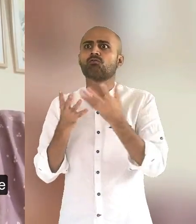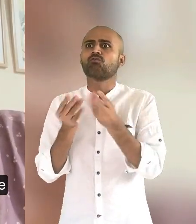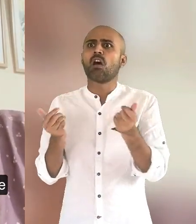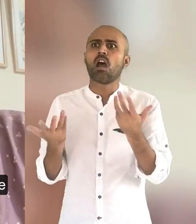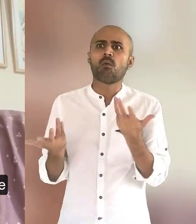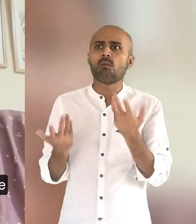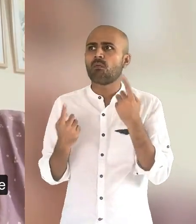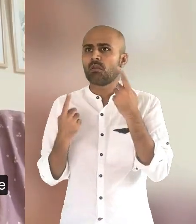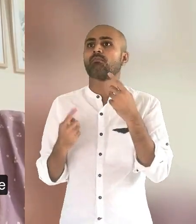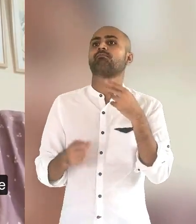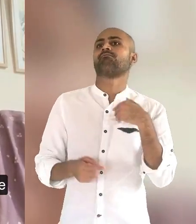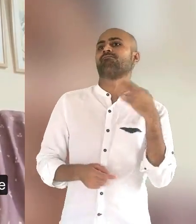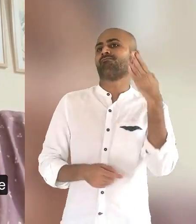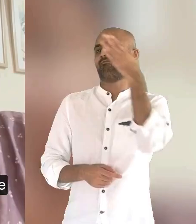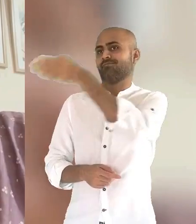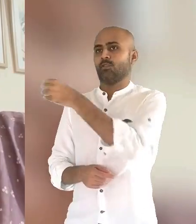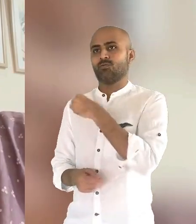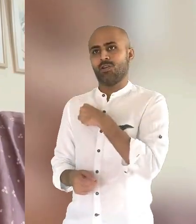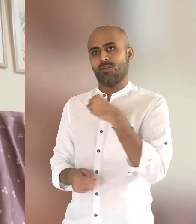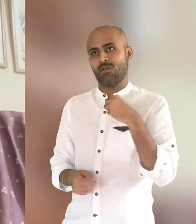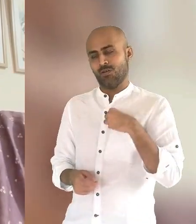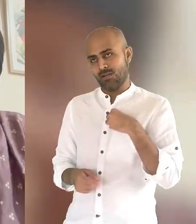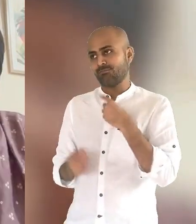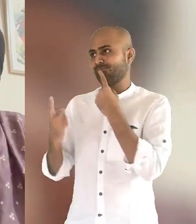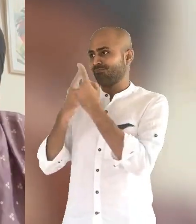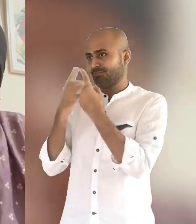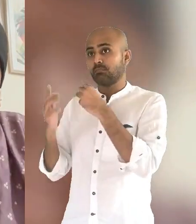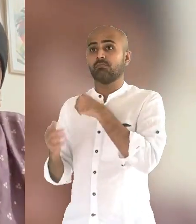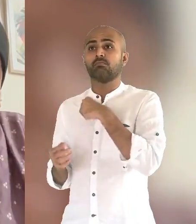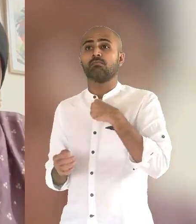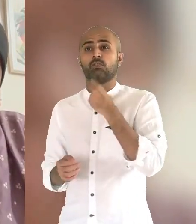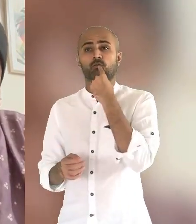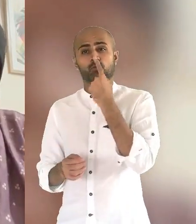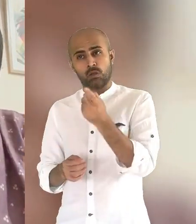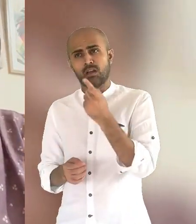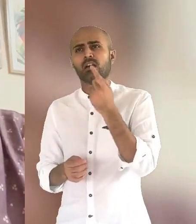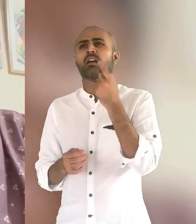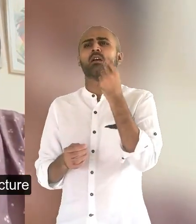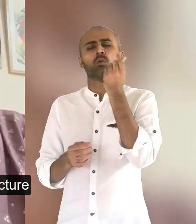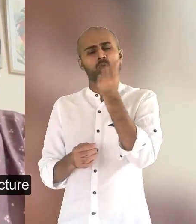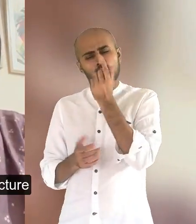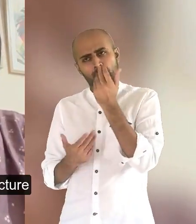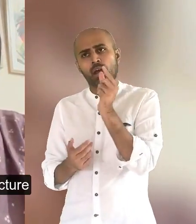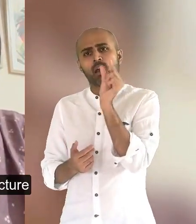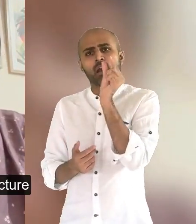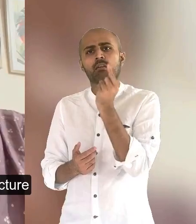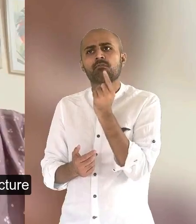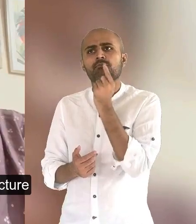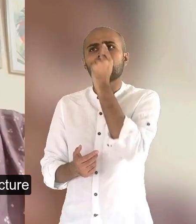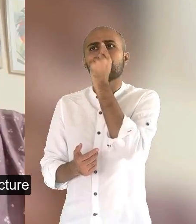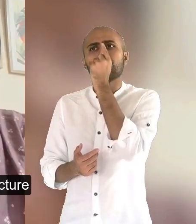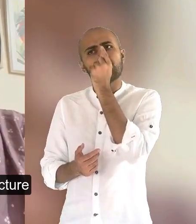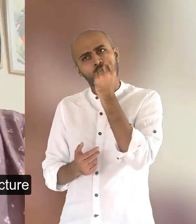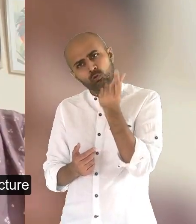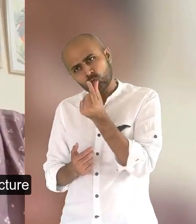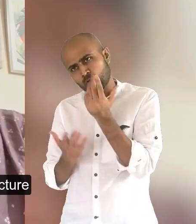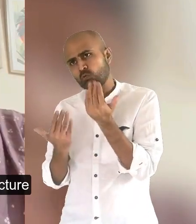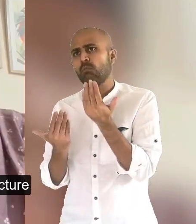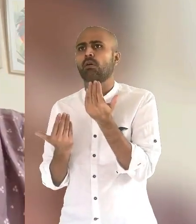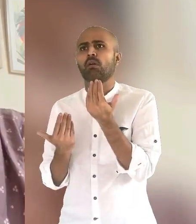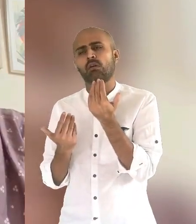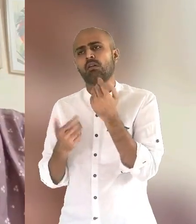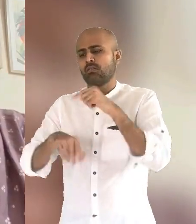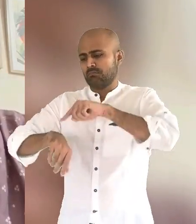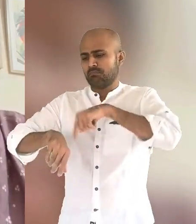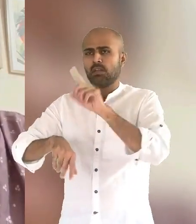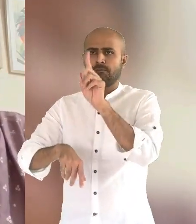like get closed in some cases. So initial days, my when I was having